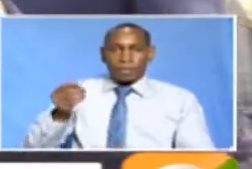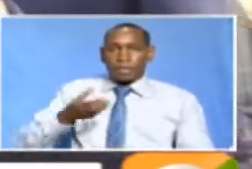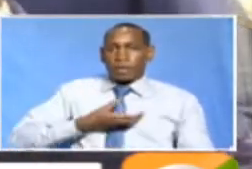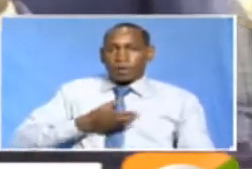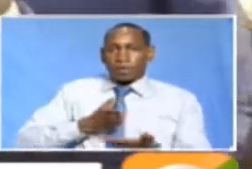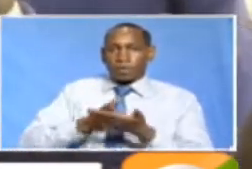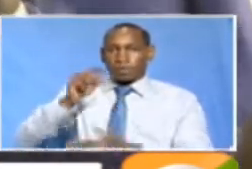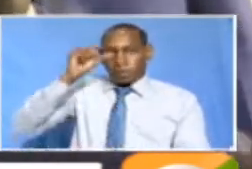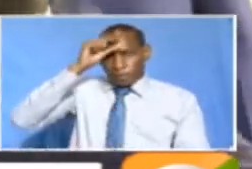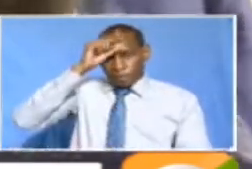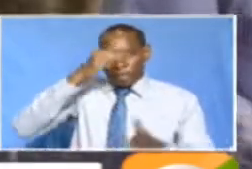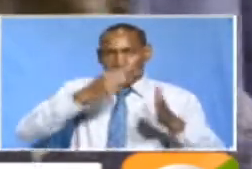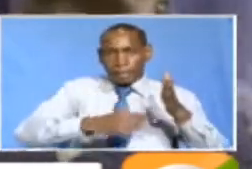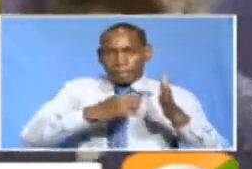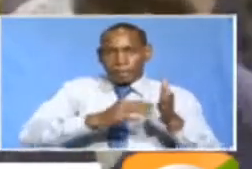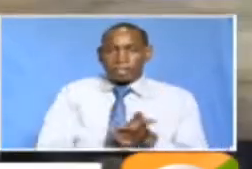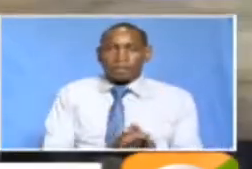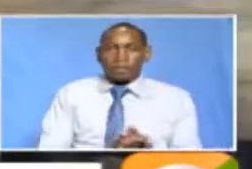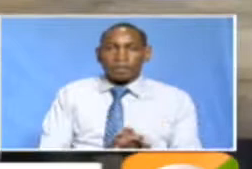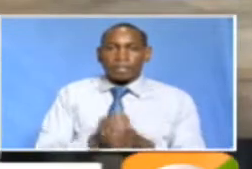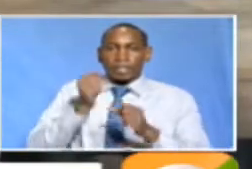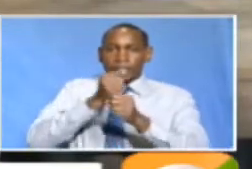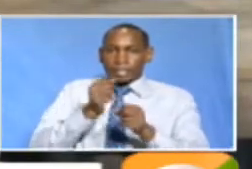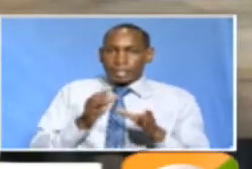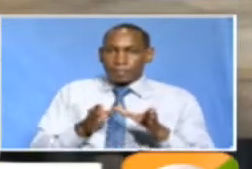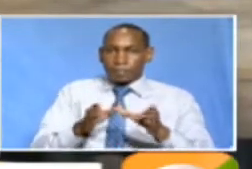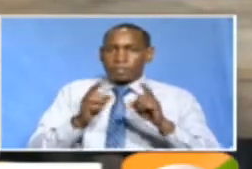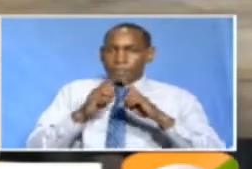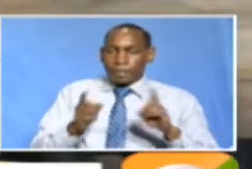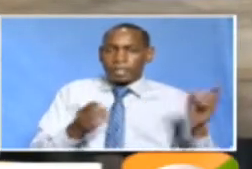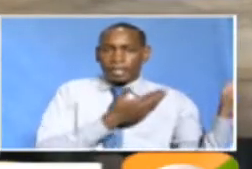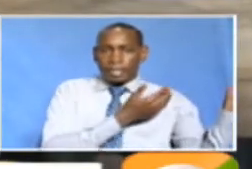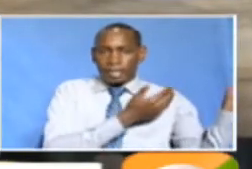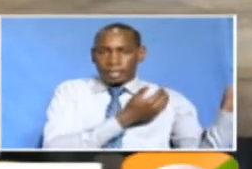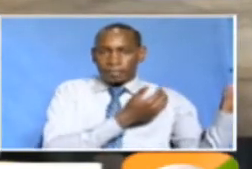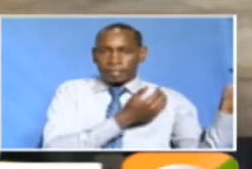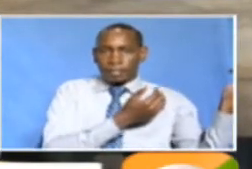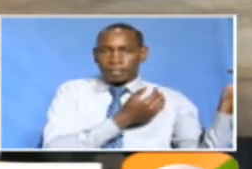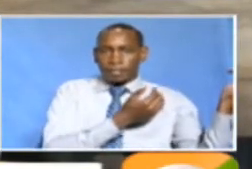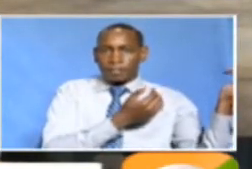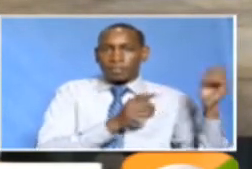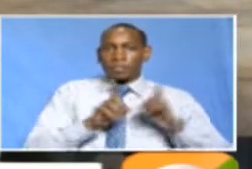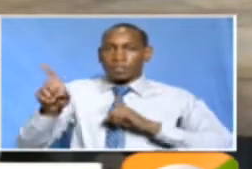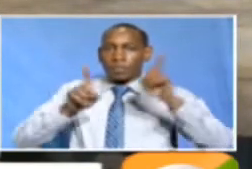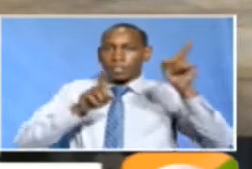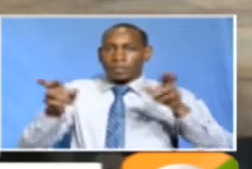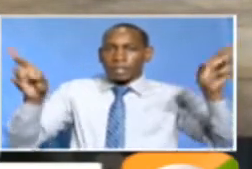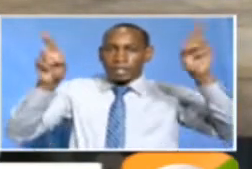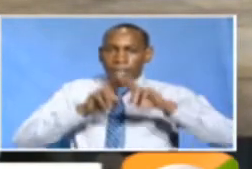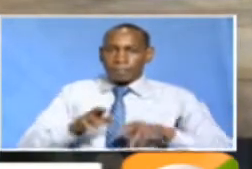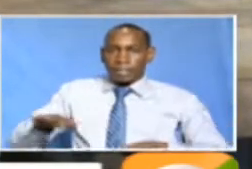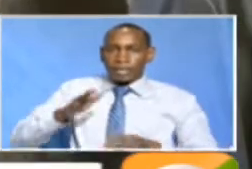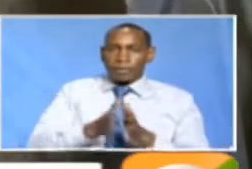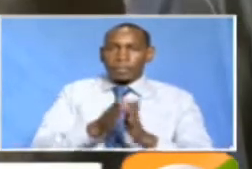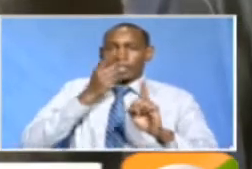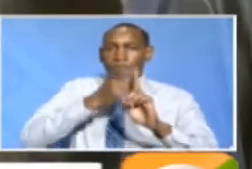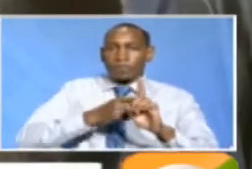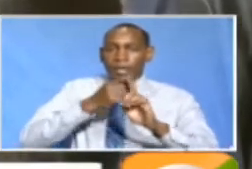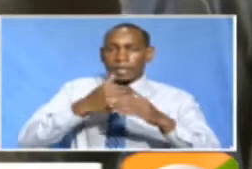by state millers. The parallel task force, however, is expected to tour the Rift region and Kwale before